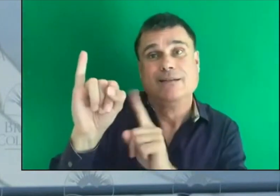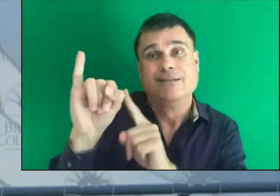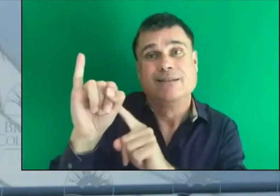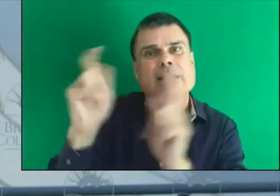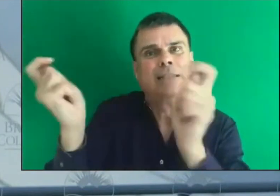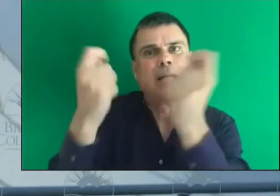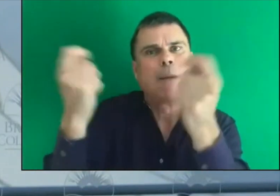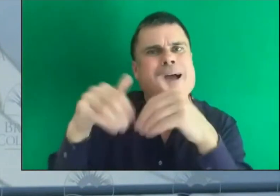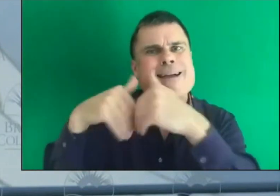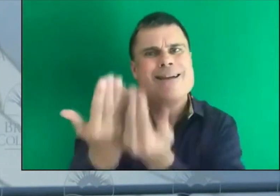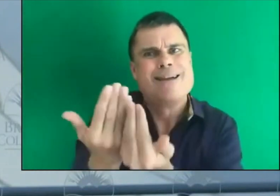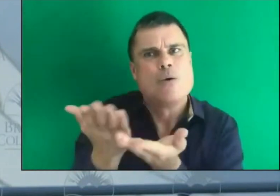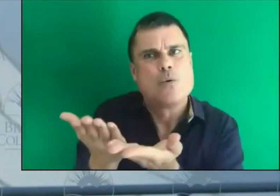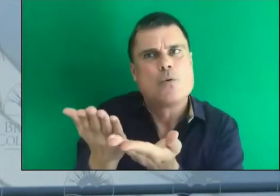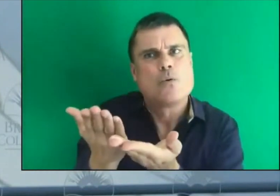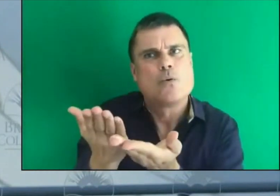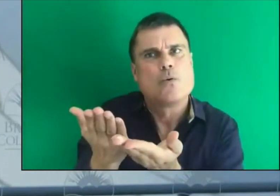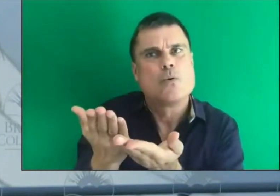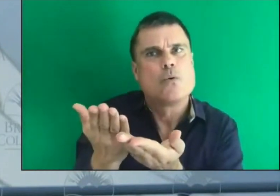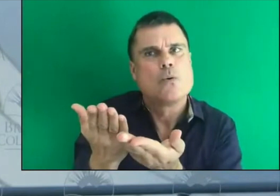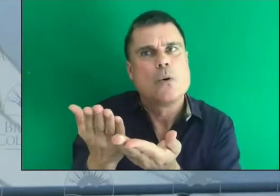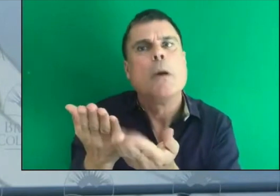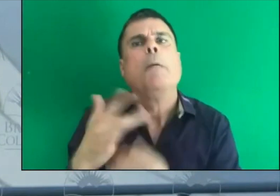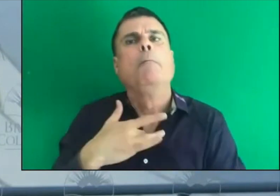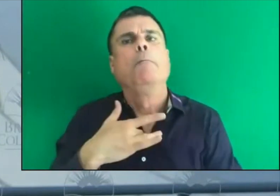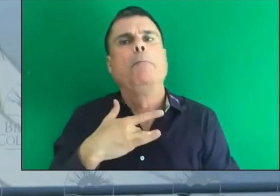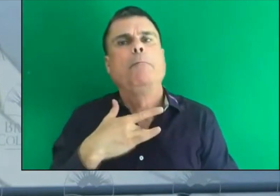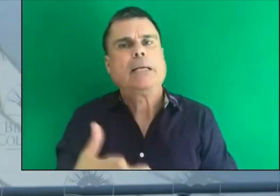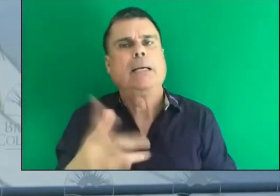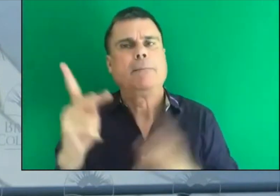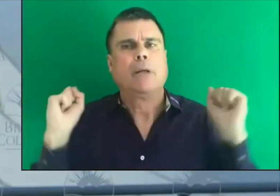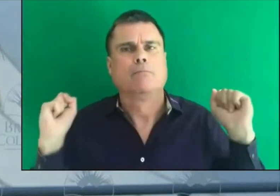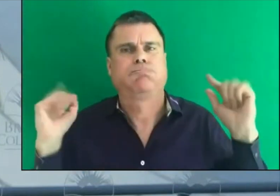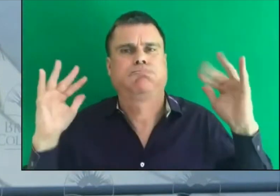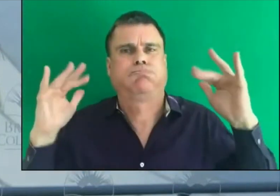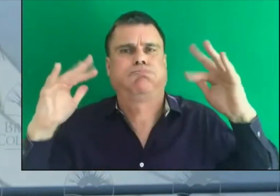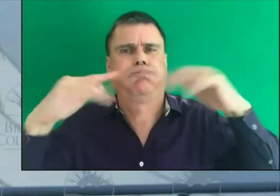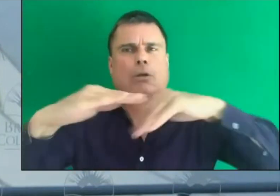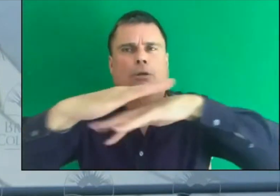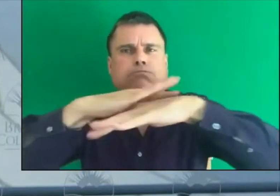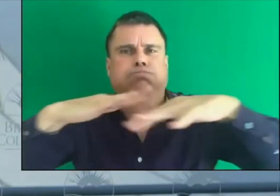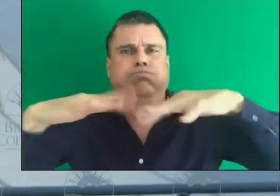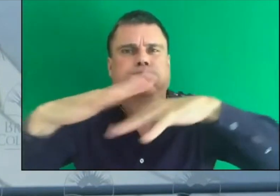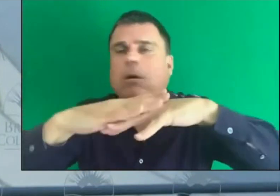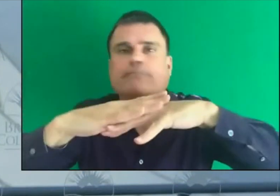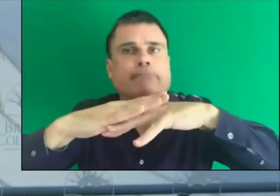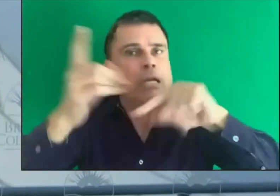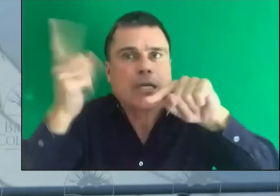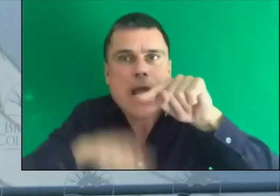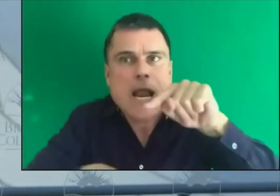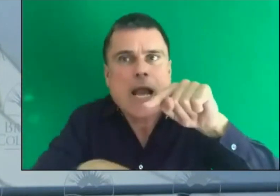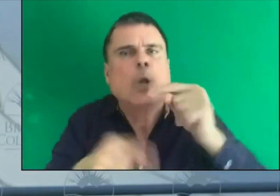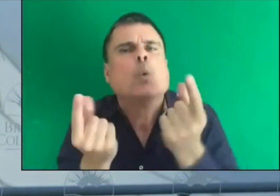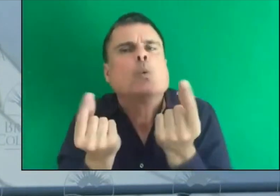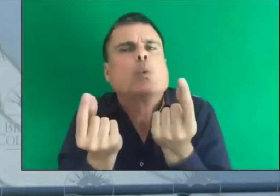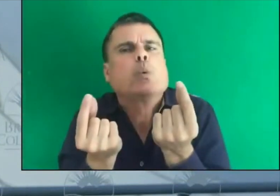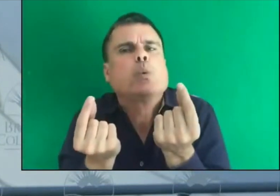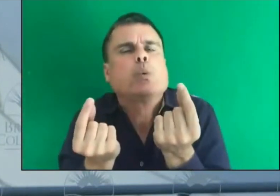can, in a time when we can't get together in person, how we can continue to support one another